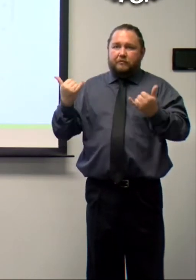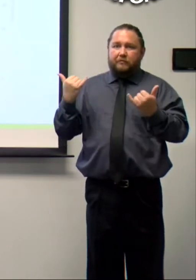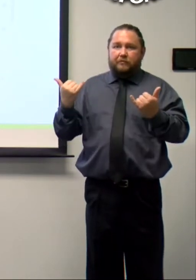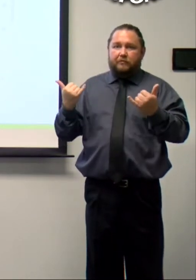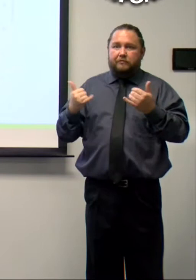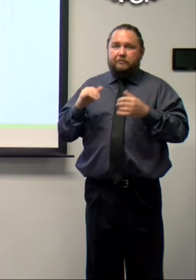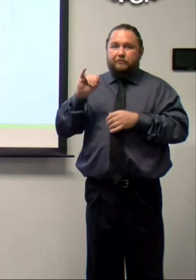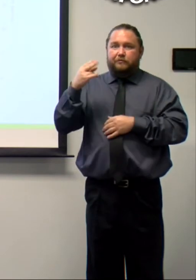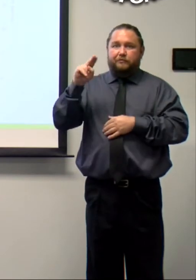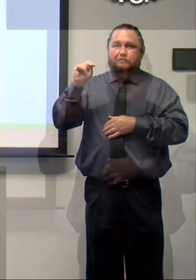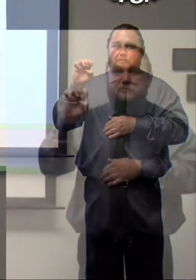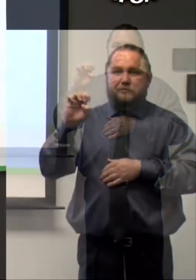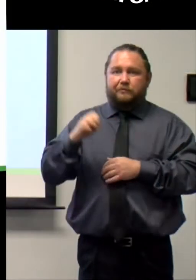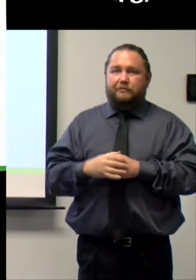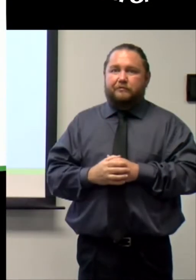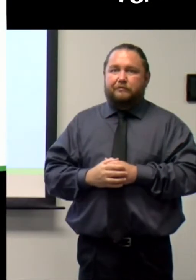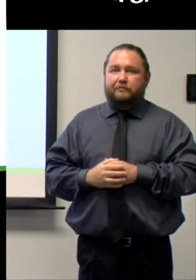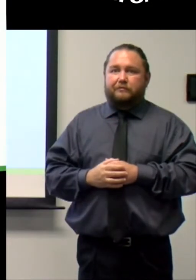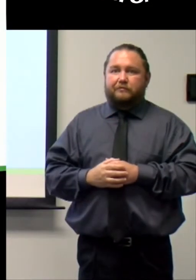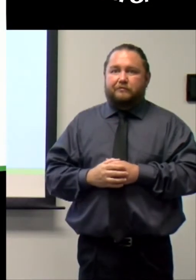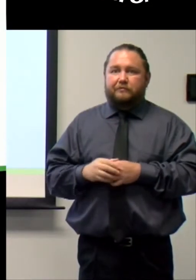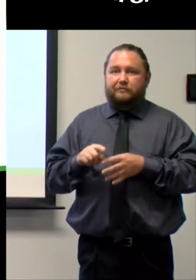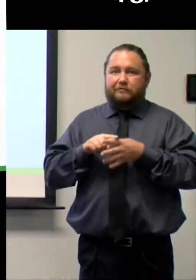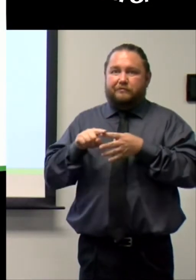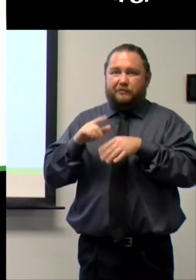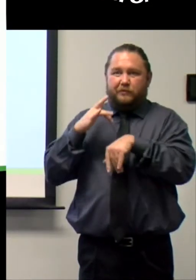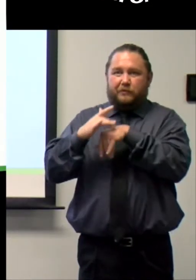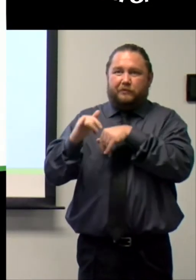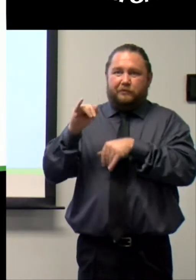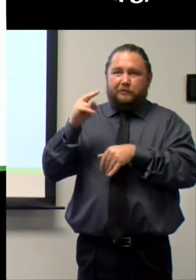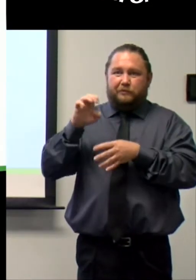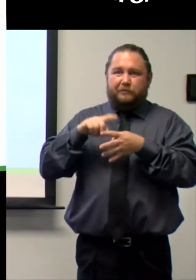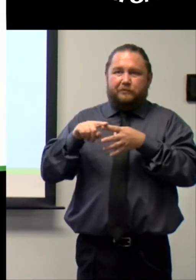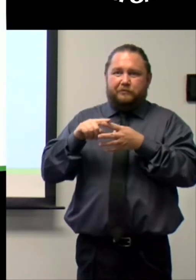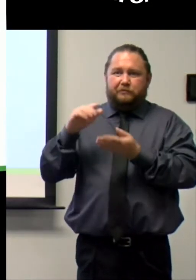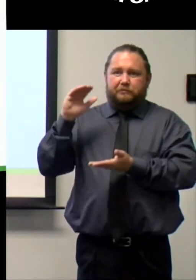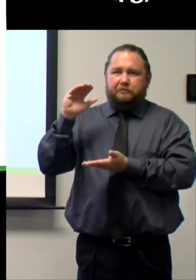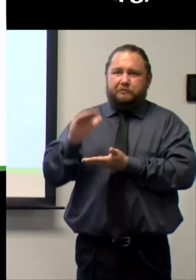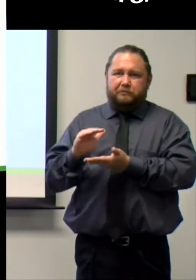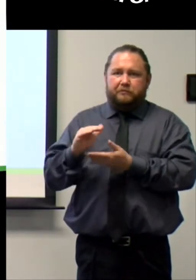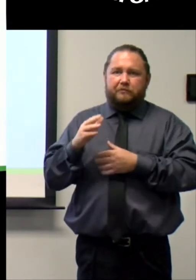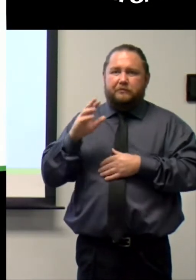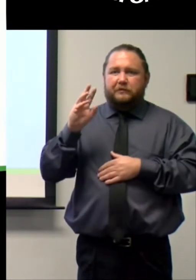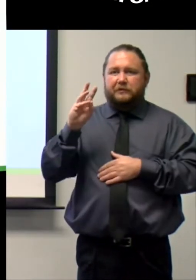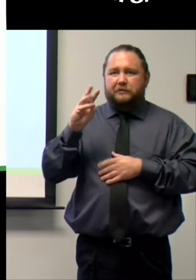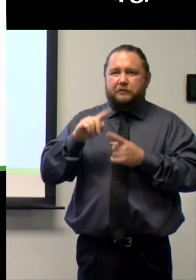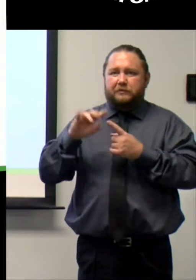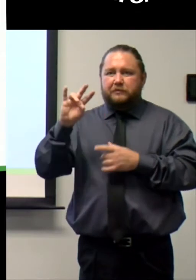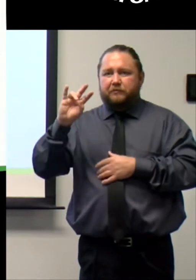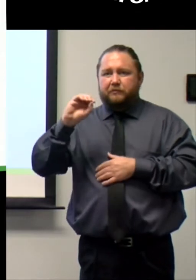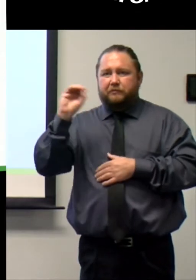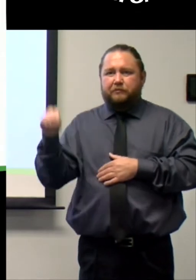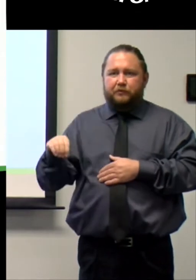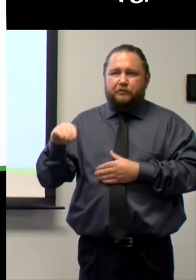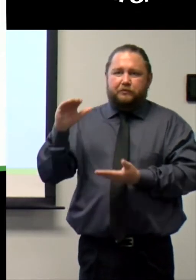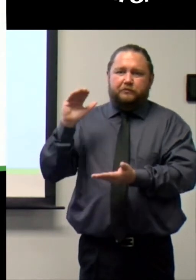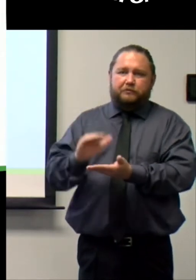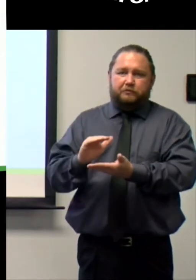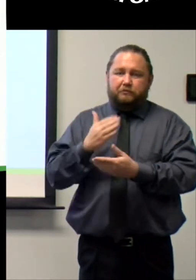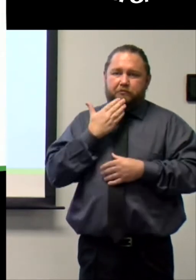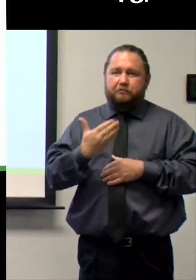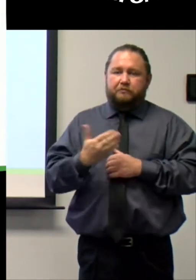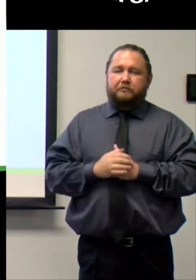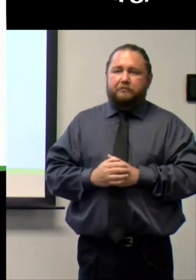as I mentioned, that is good. The bar graph shows you just the total number of positive tests, but